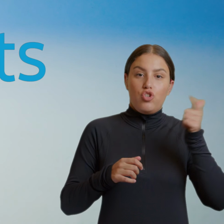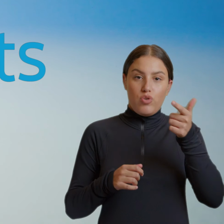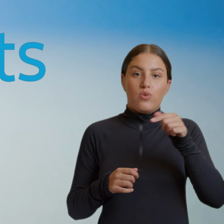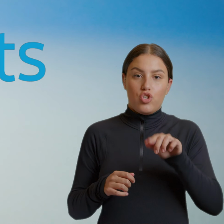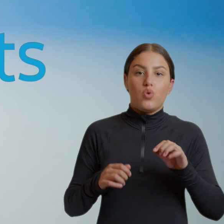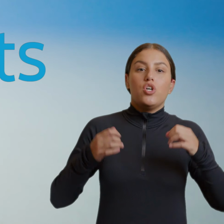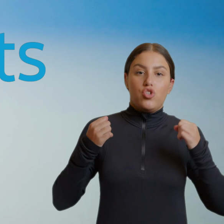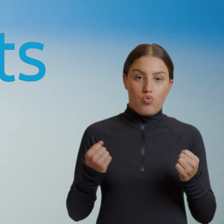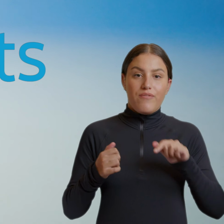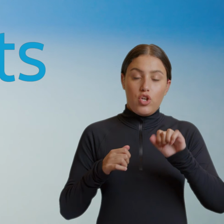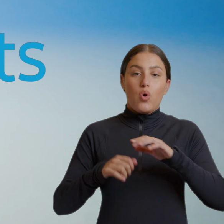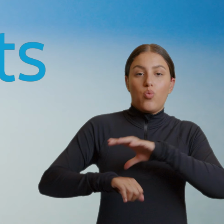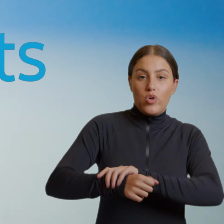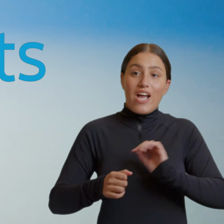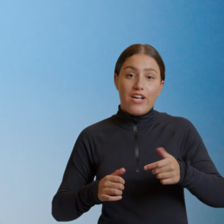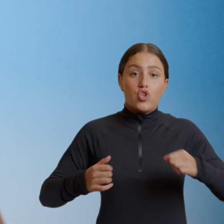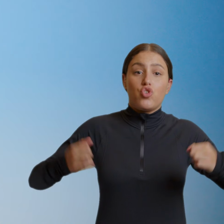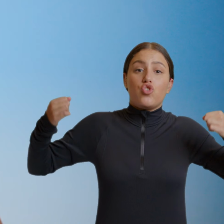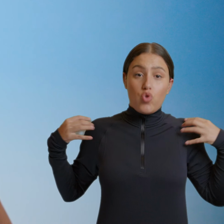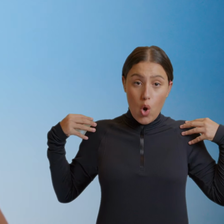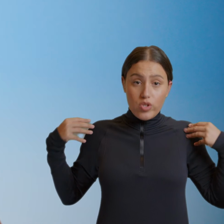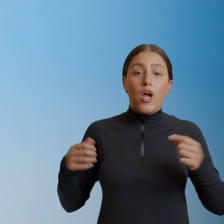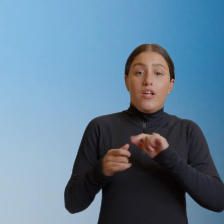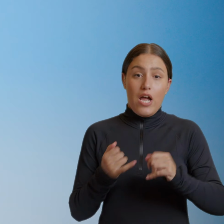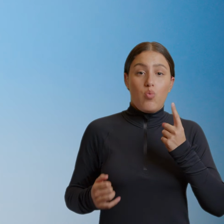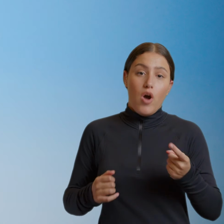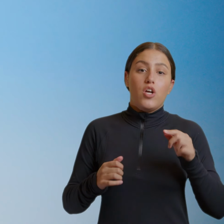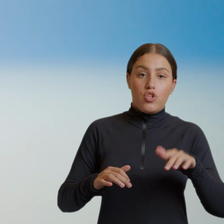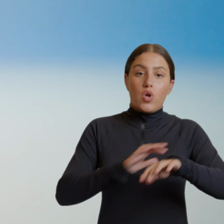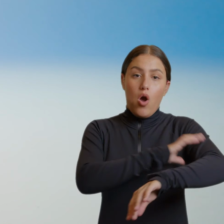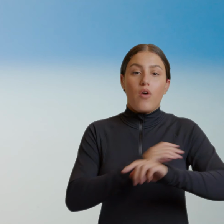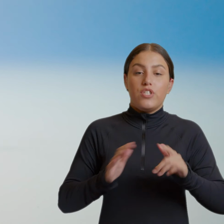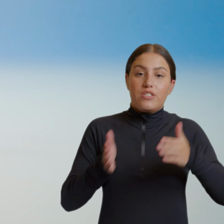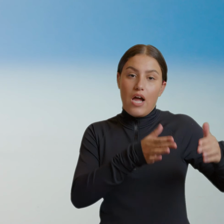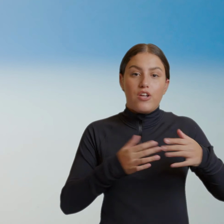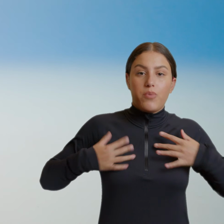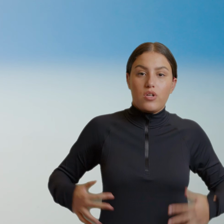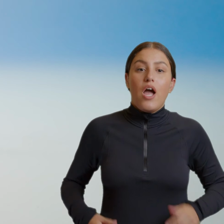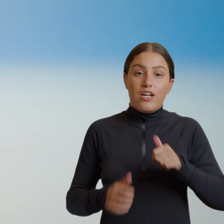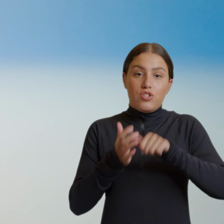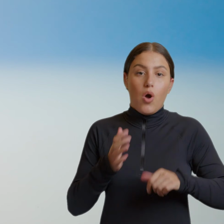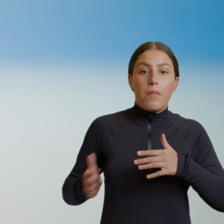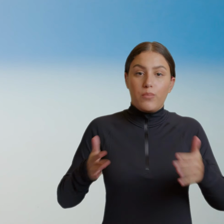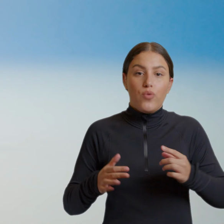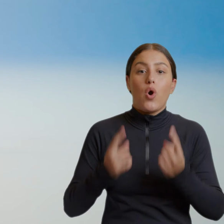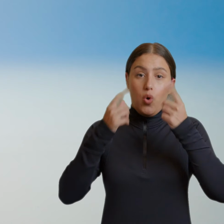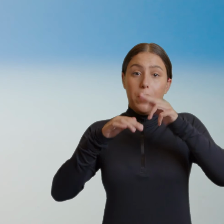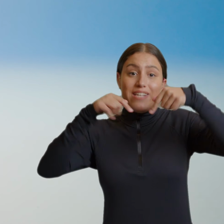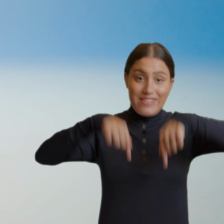perfect drill to strengthen your wrists and your shoulders. Step one, put the arms on the side of your body and start moving them up and down.